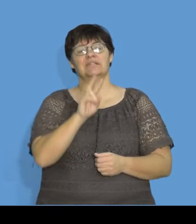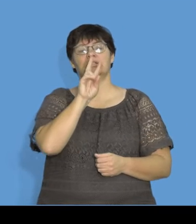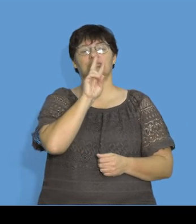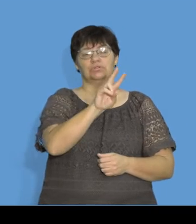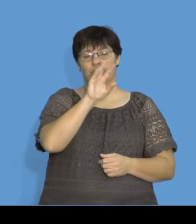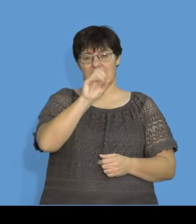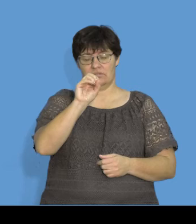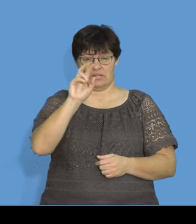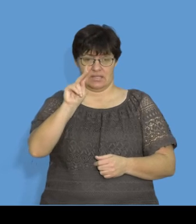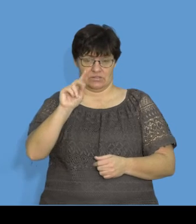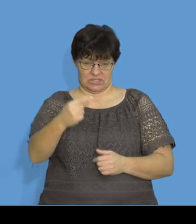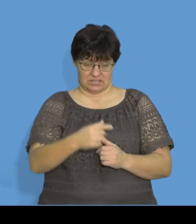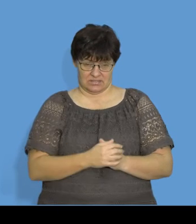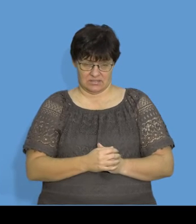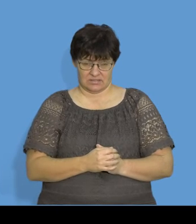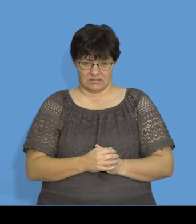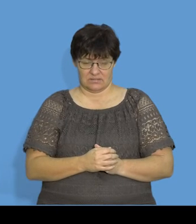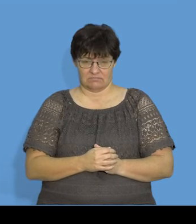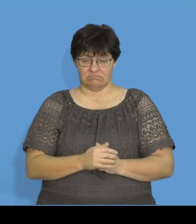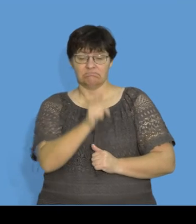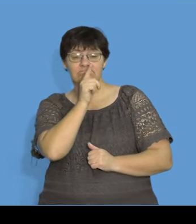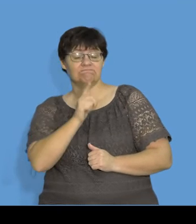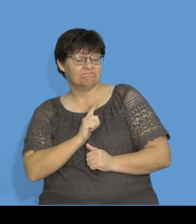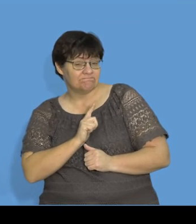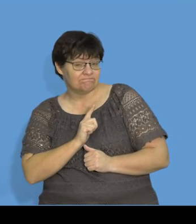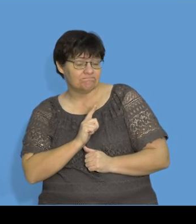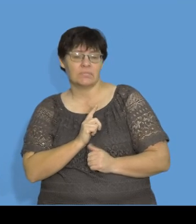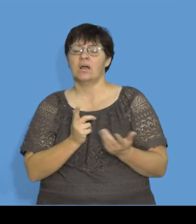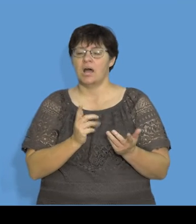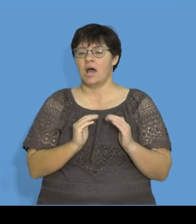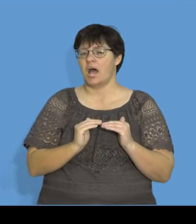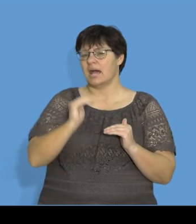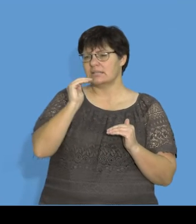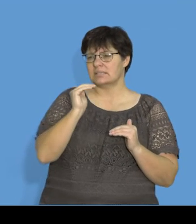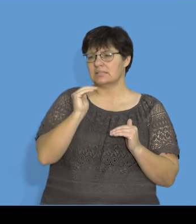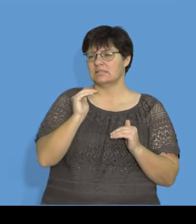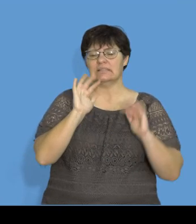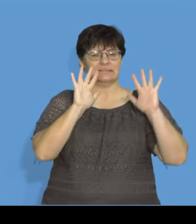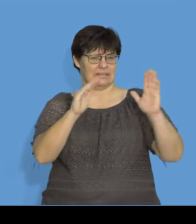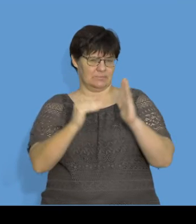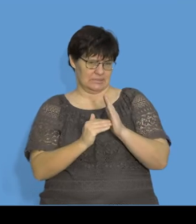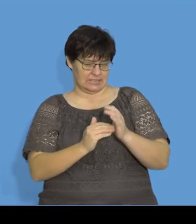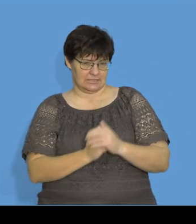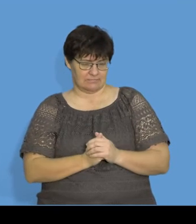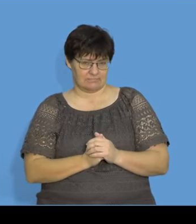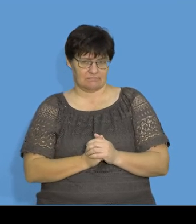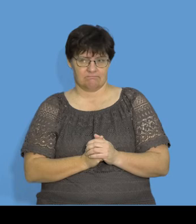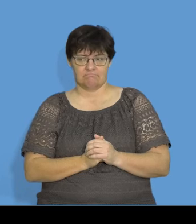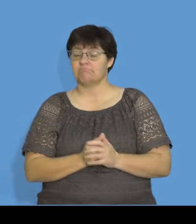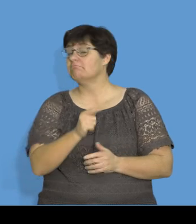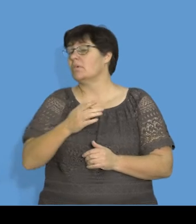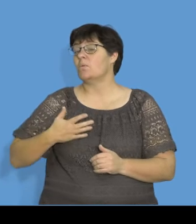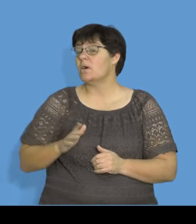200 kilograms. They tell me that it's a height of 10 meters.